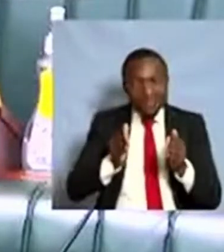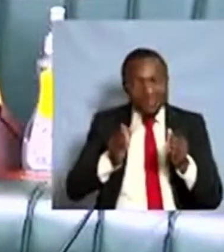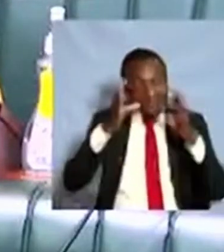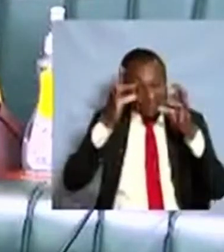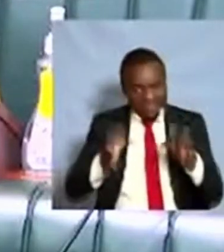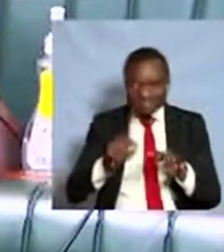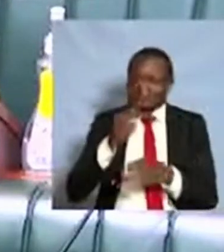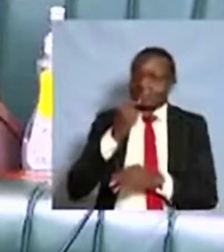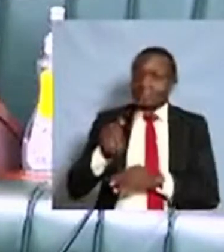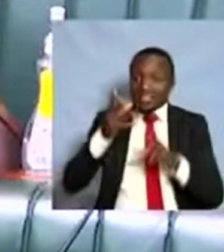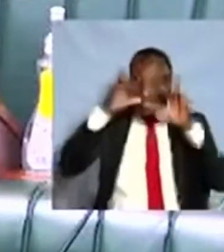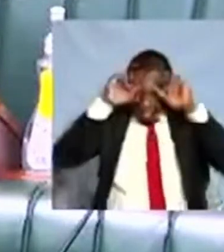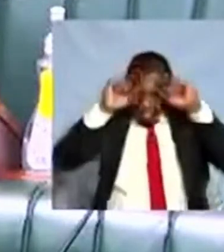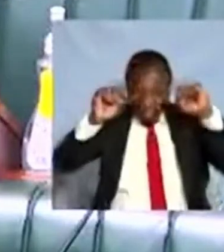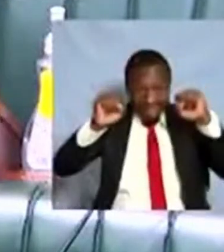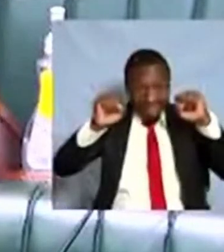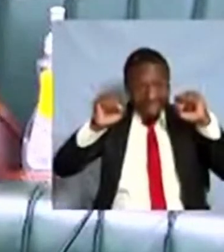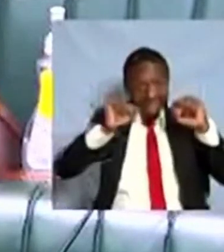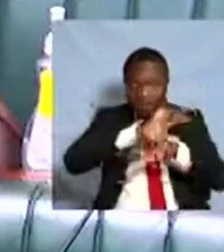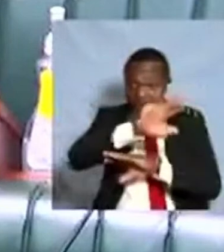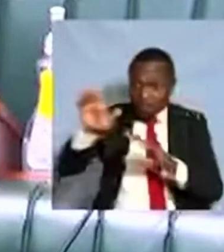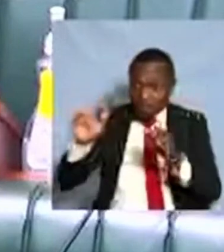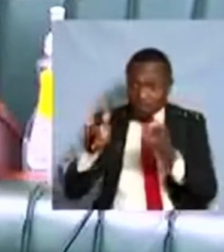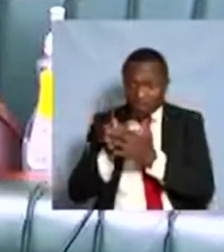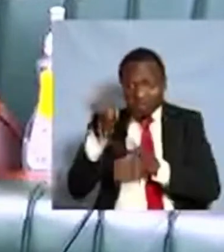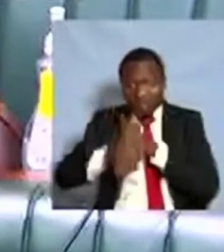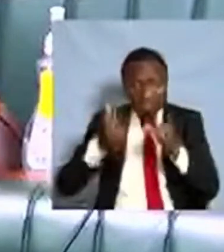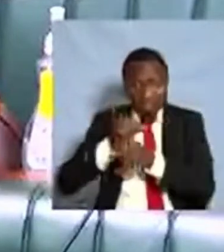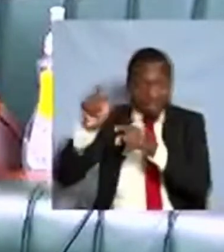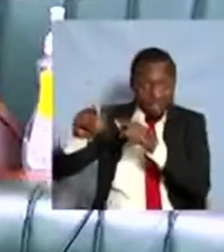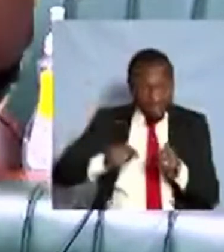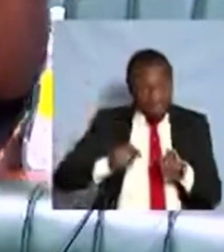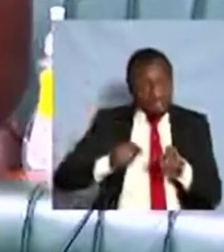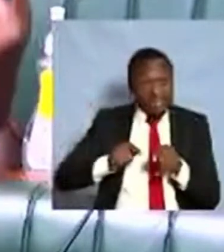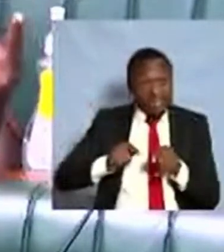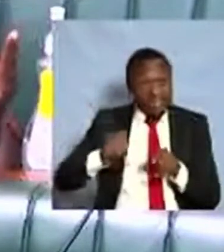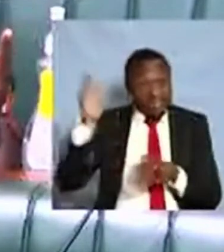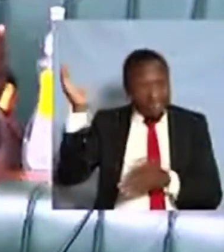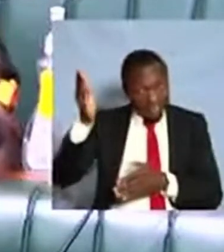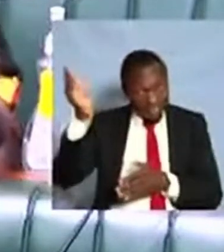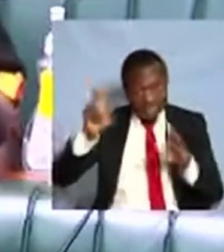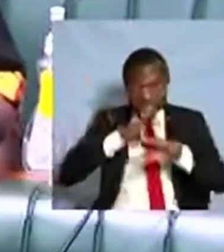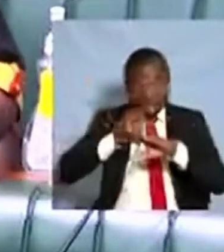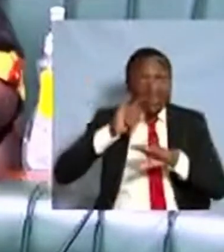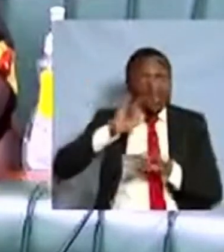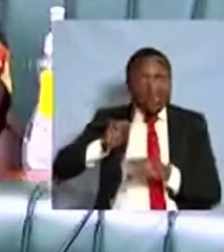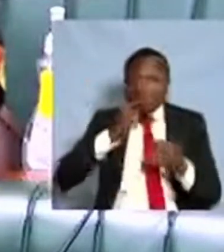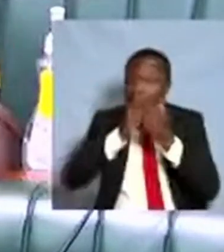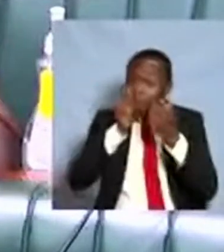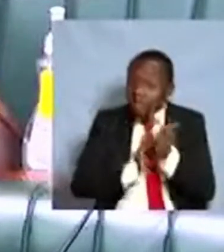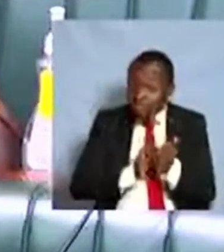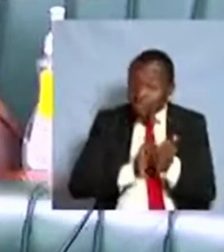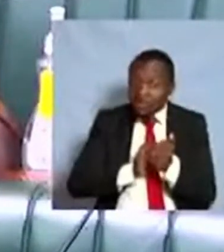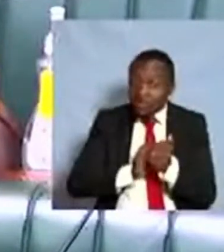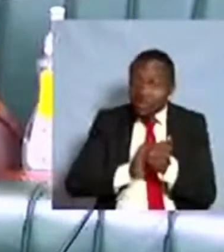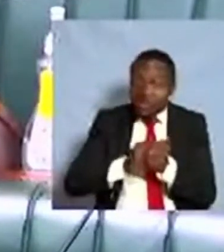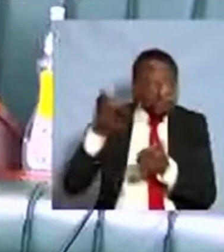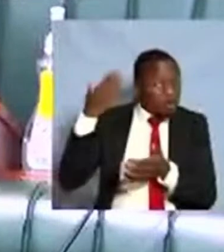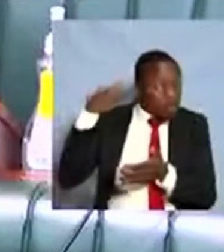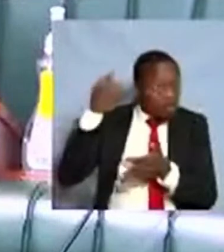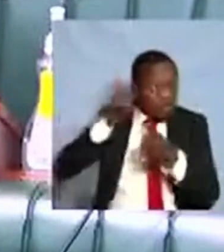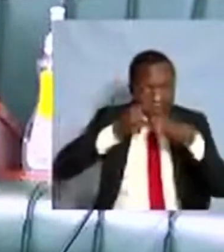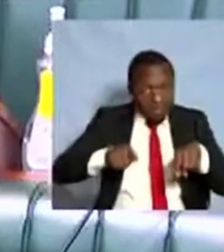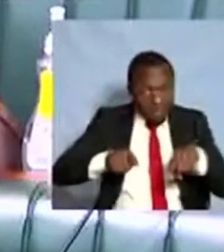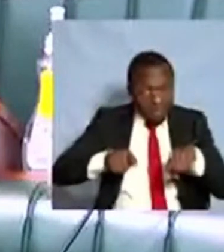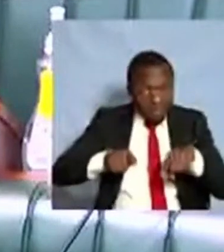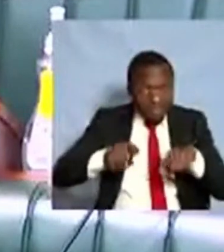if you say the president has, so every year he comes to address the nation, you should be referring to that. For how long? Then there's no need